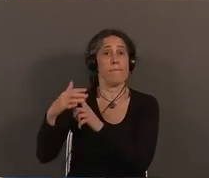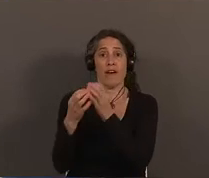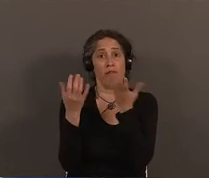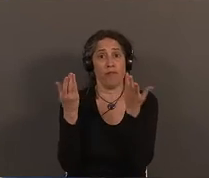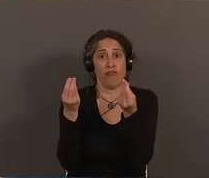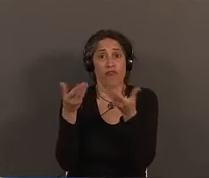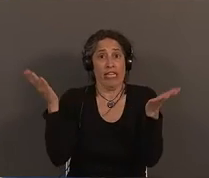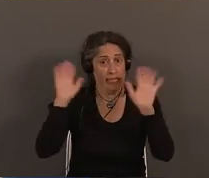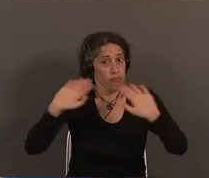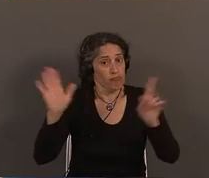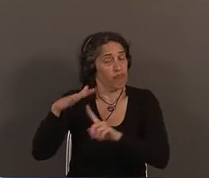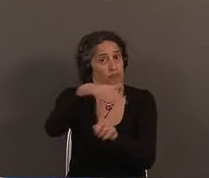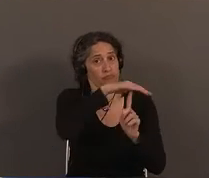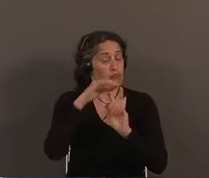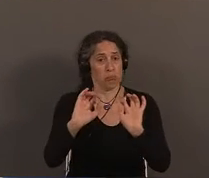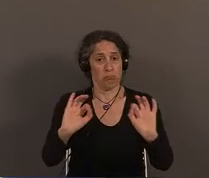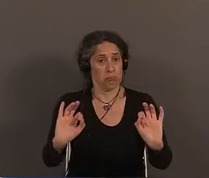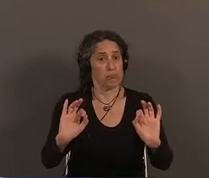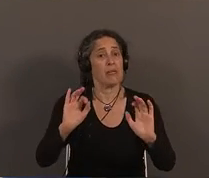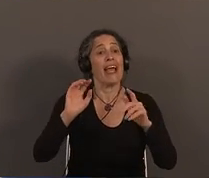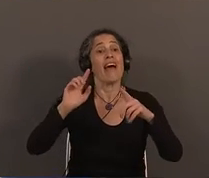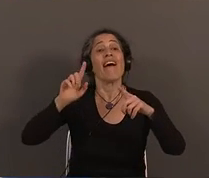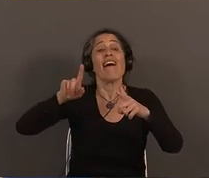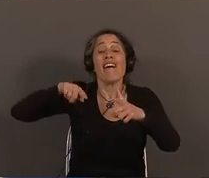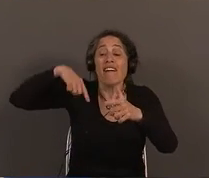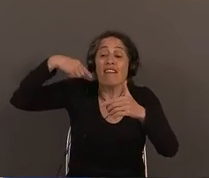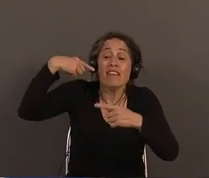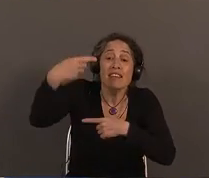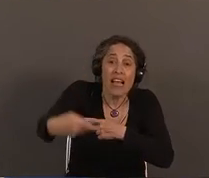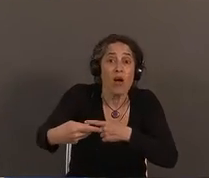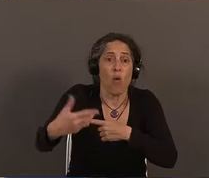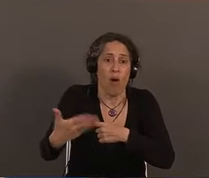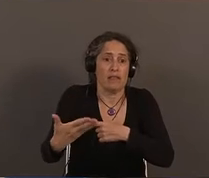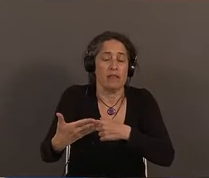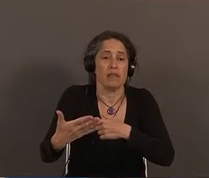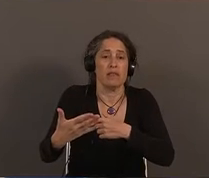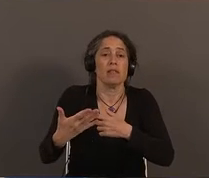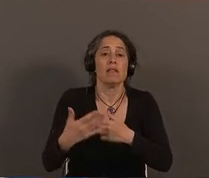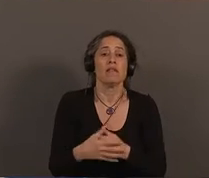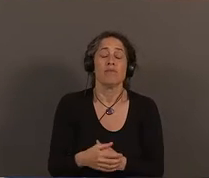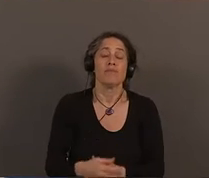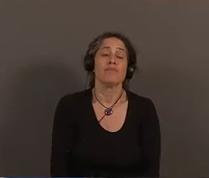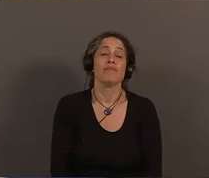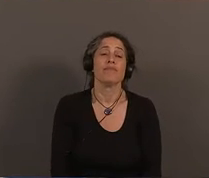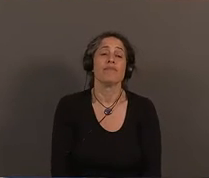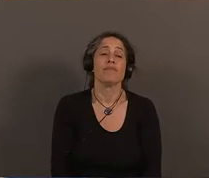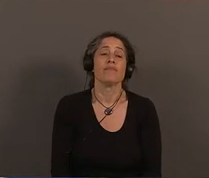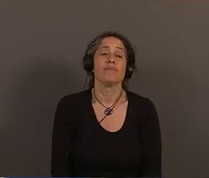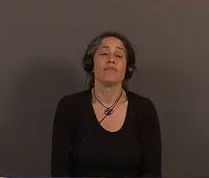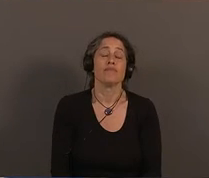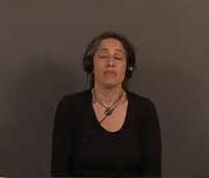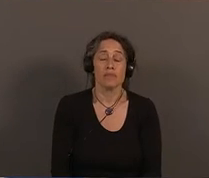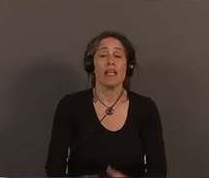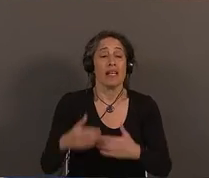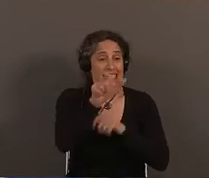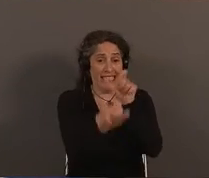that we have touched is so important for all our citizens can deliver. And the mission of this sector is not trivial at